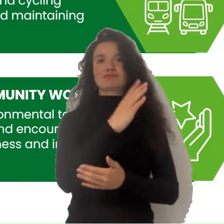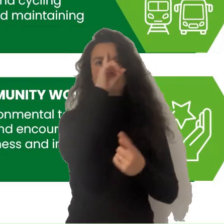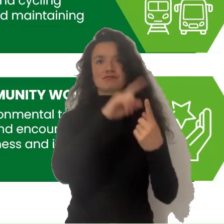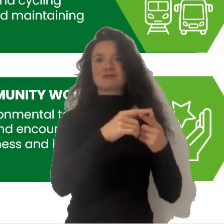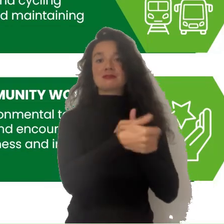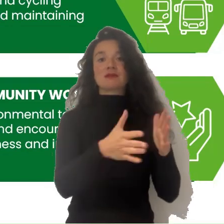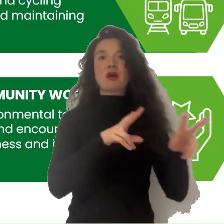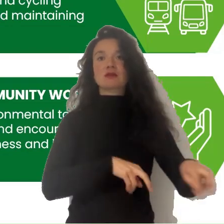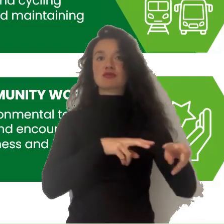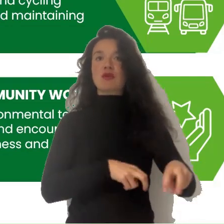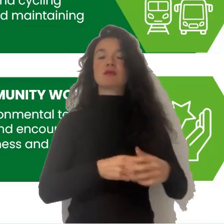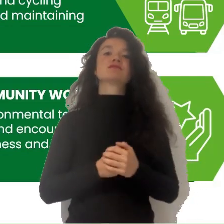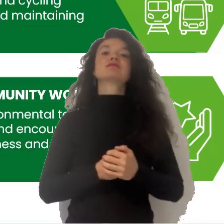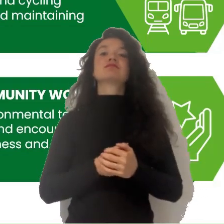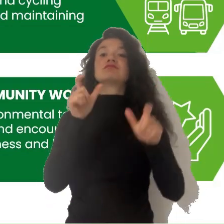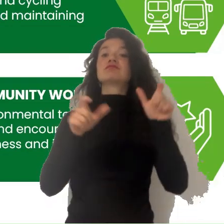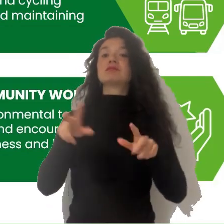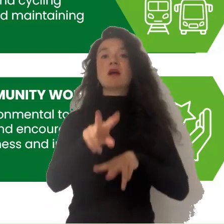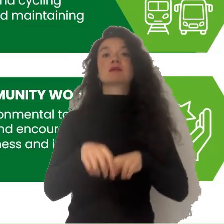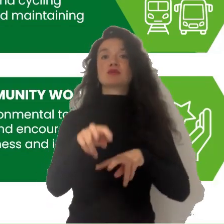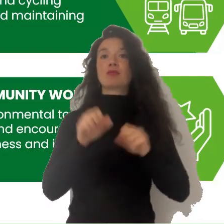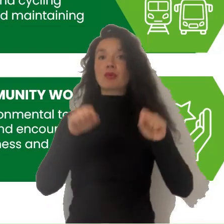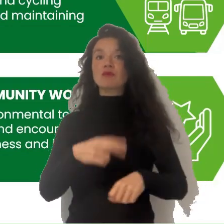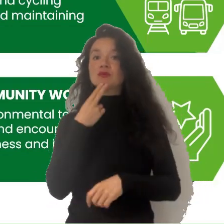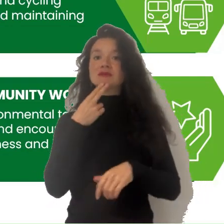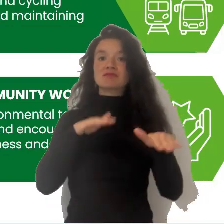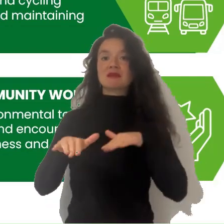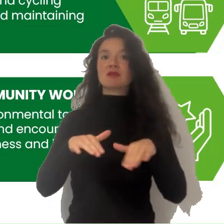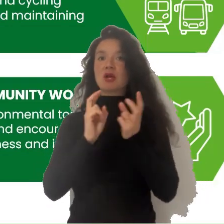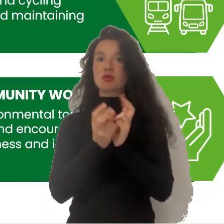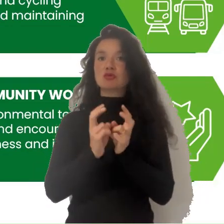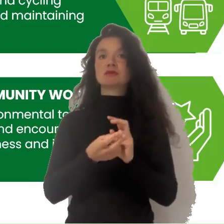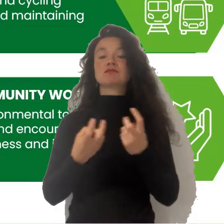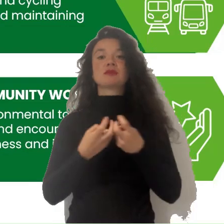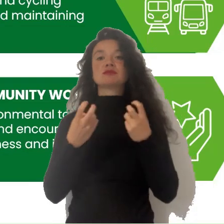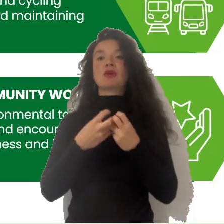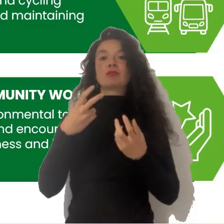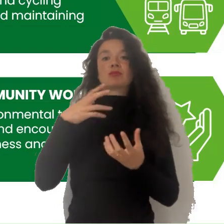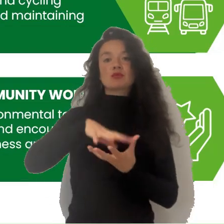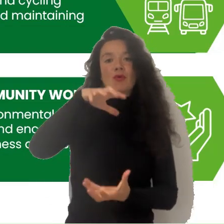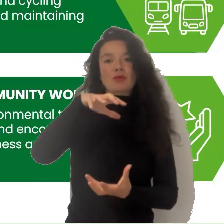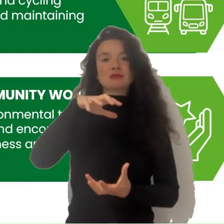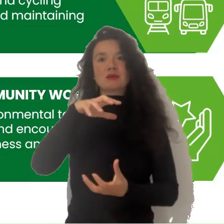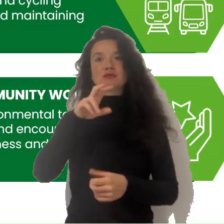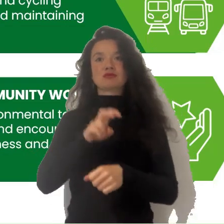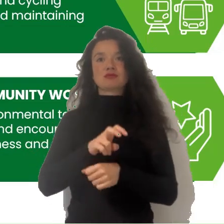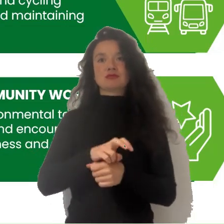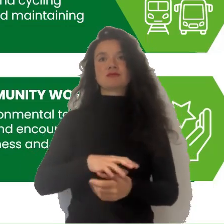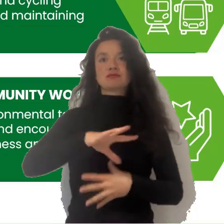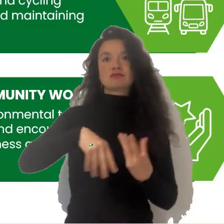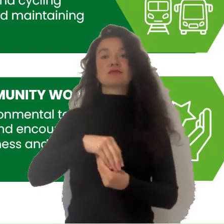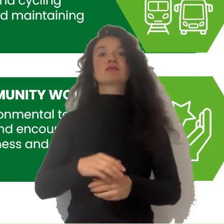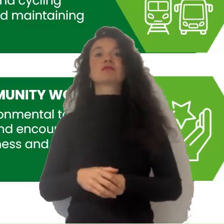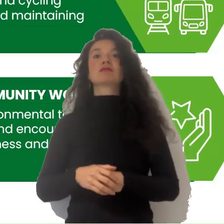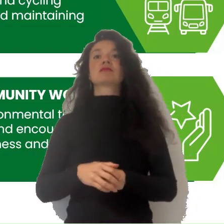use eco-friendly methods such as composting and install water-saving irrigation systems and reduce chemical